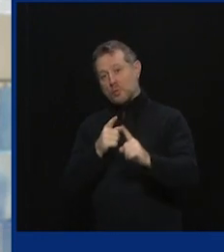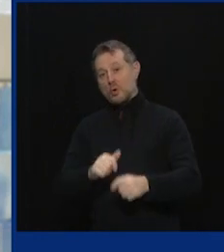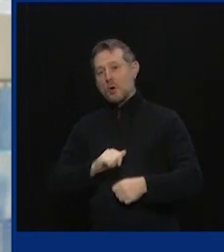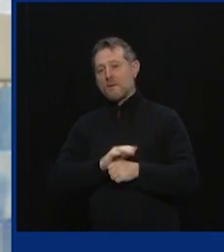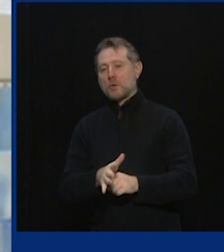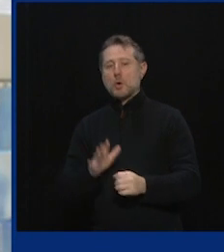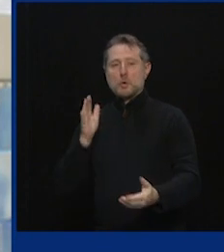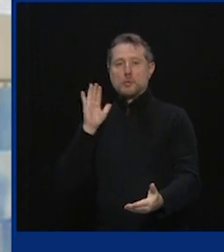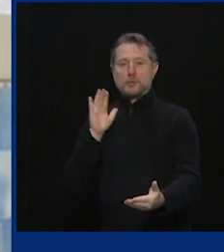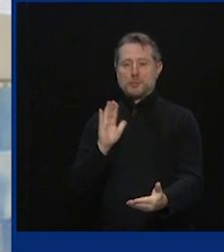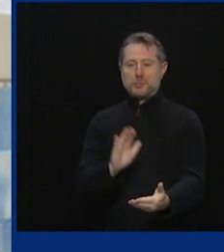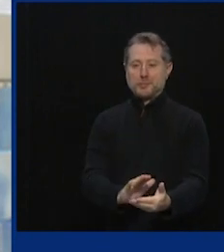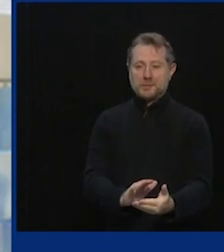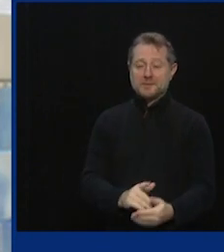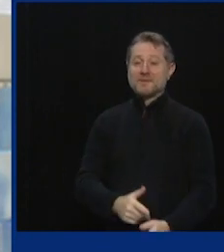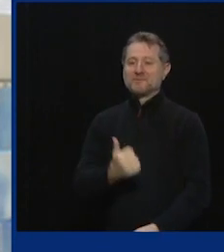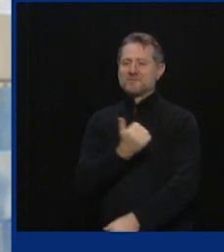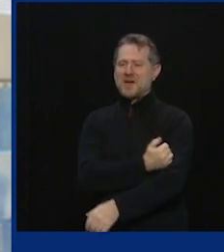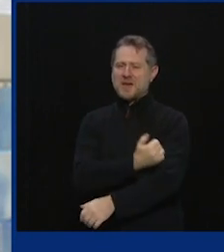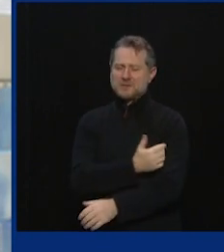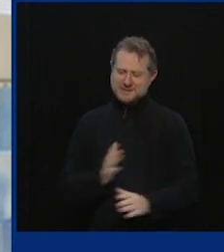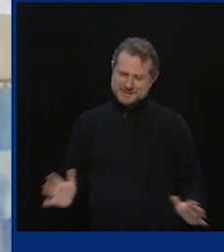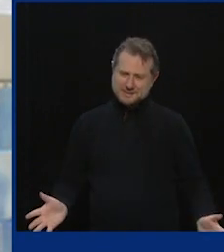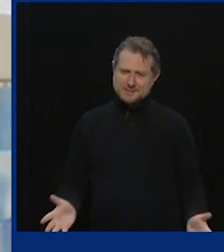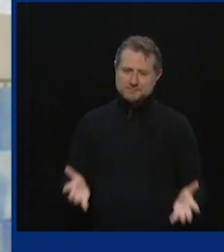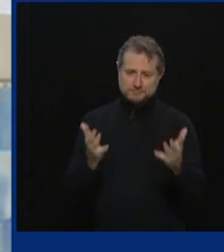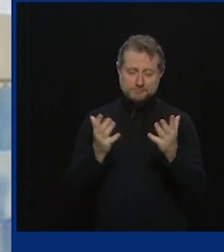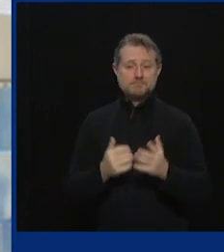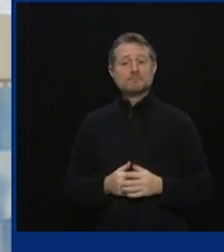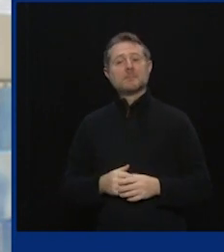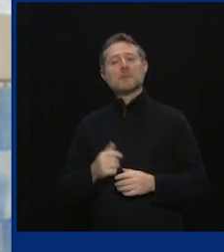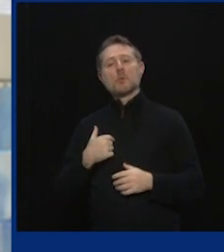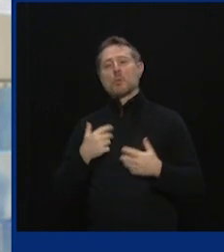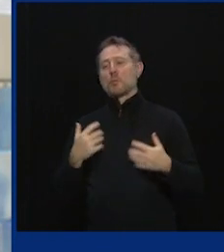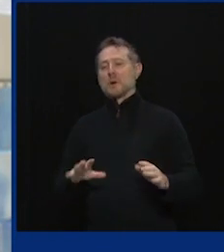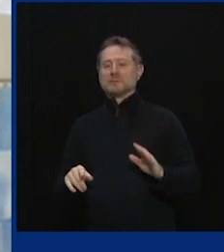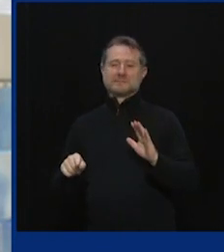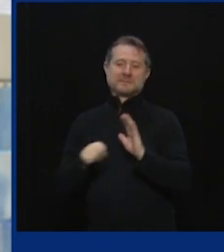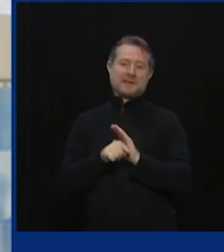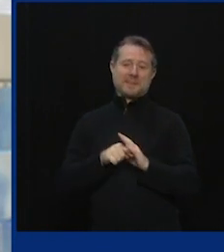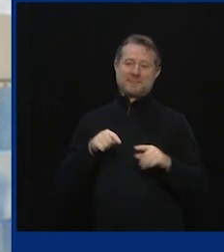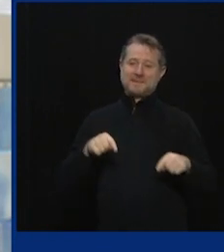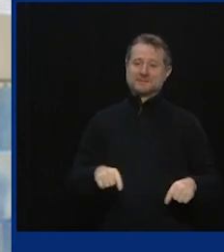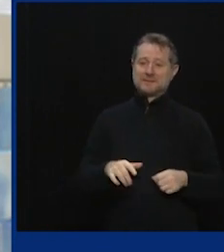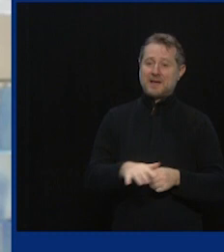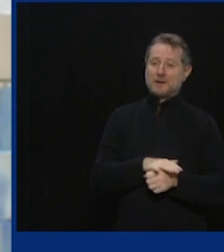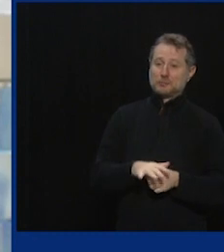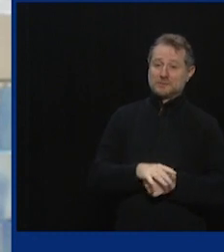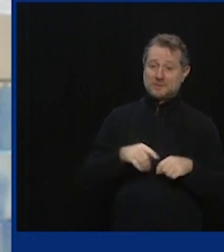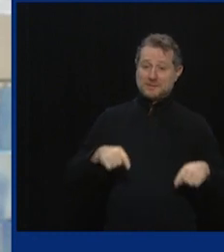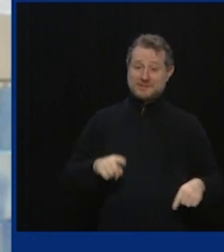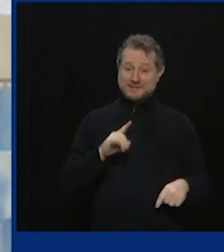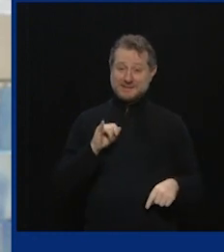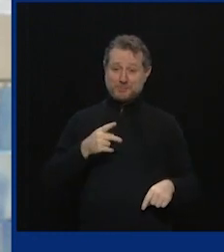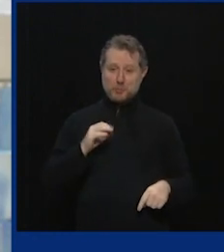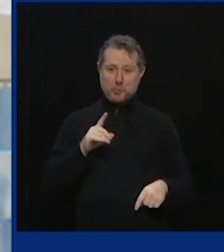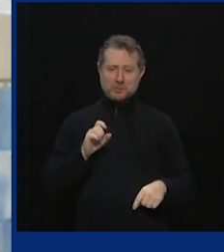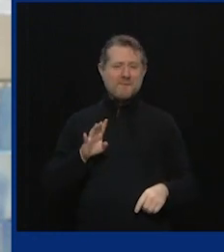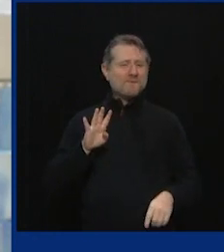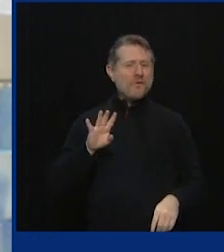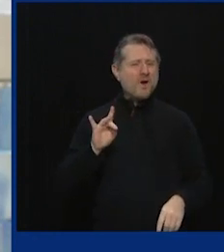people vaccinated. And I don't want to bring in any negative news, but this zip code only has a 48% vaccination